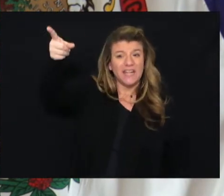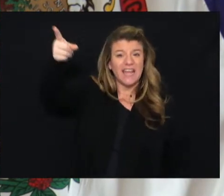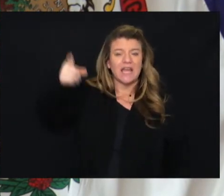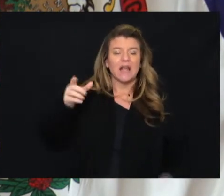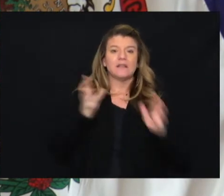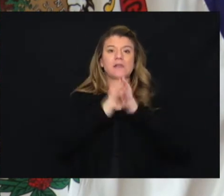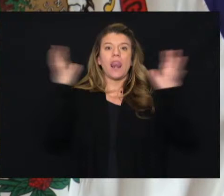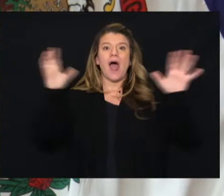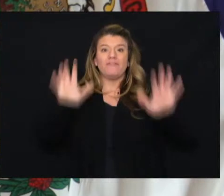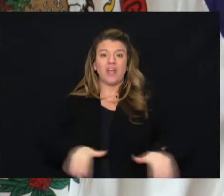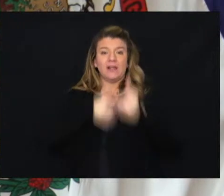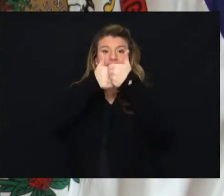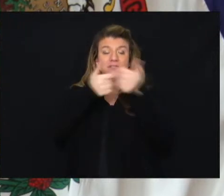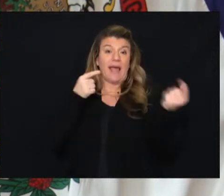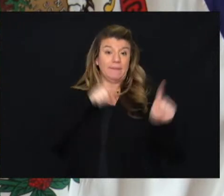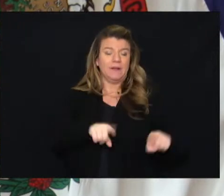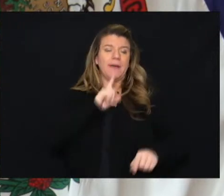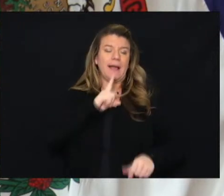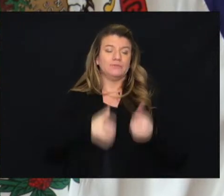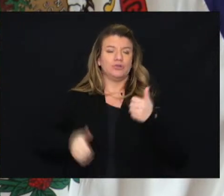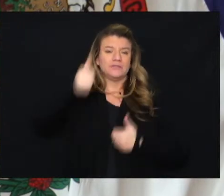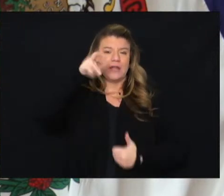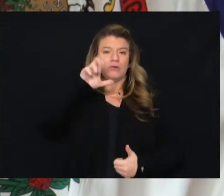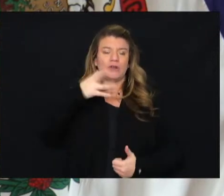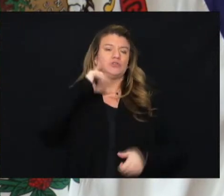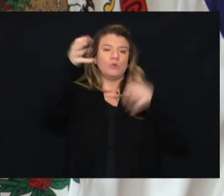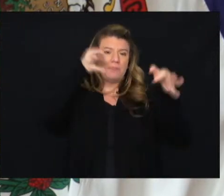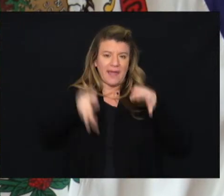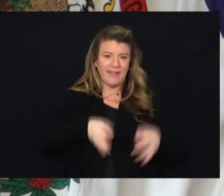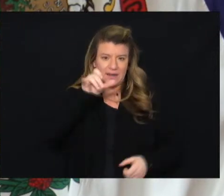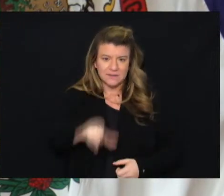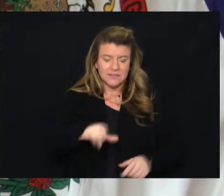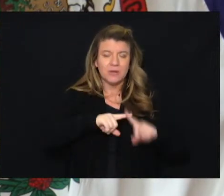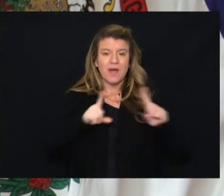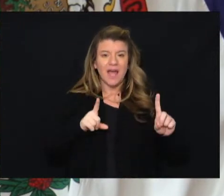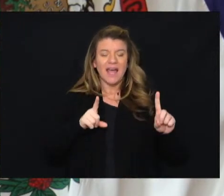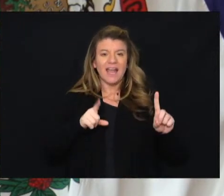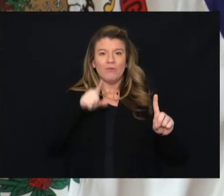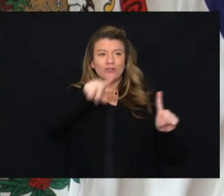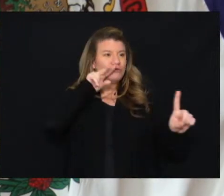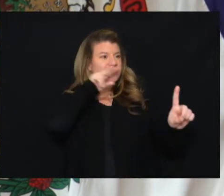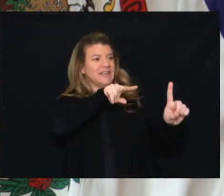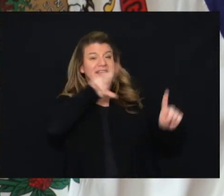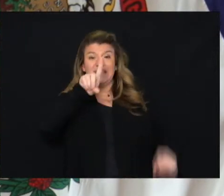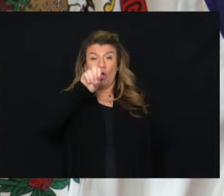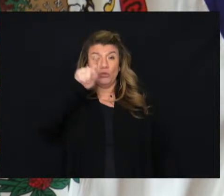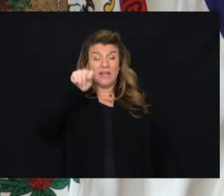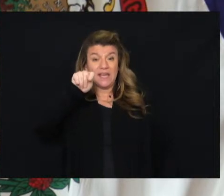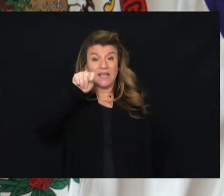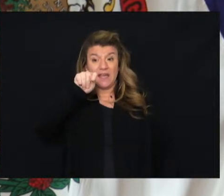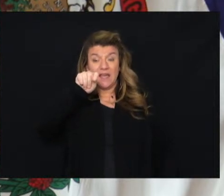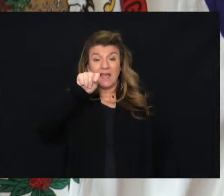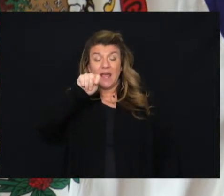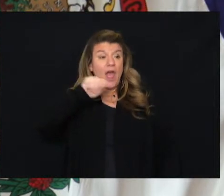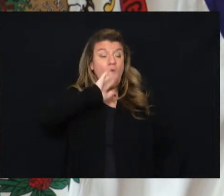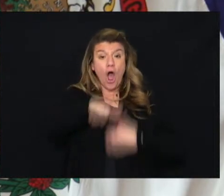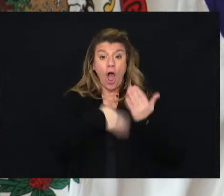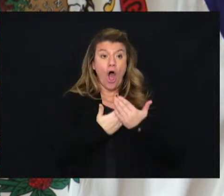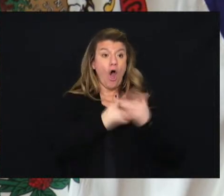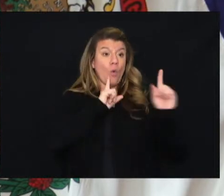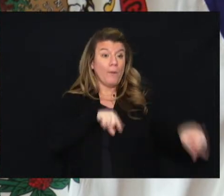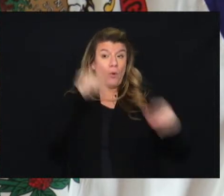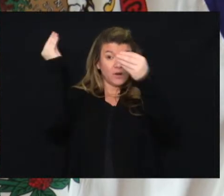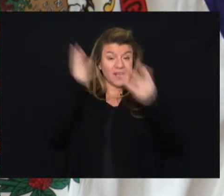of challenges there. I'm sure Secretary Crouch will go through that with you. From the standpoint of the DOT, all reports that I'm getting